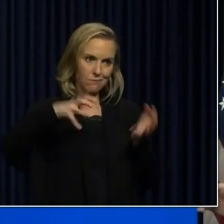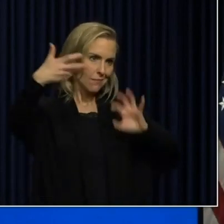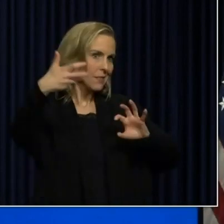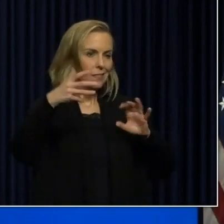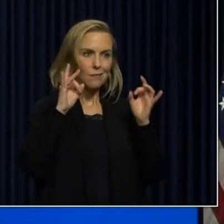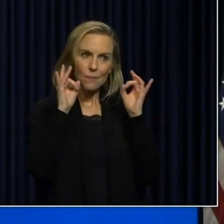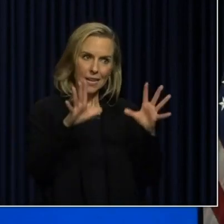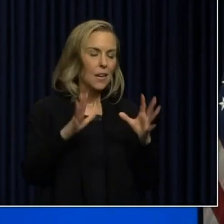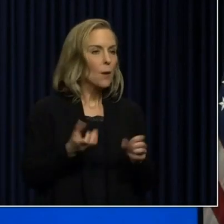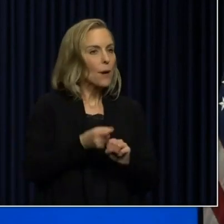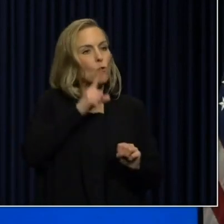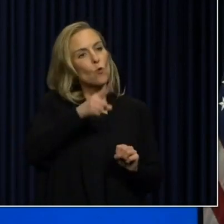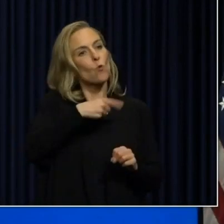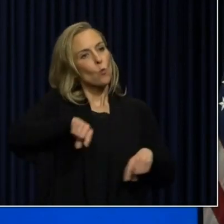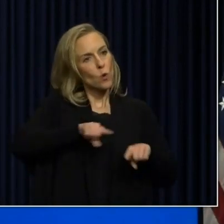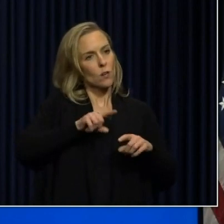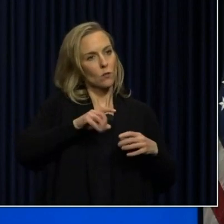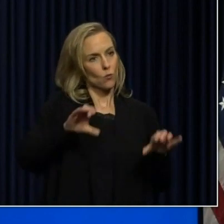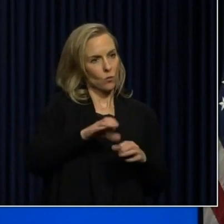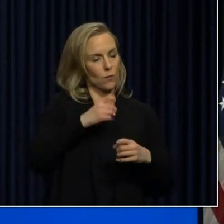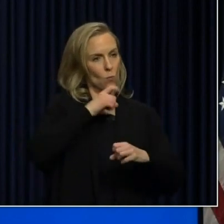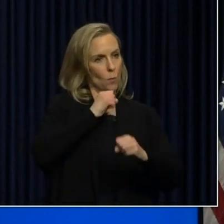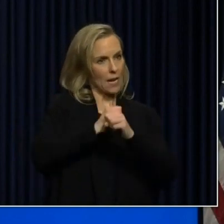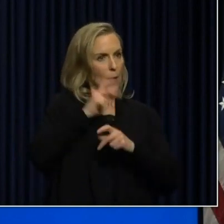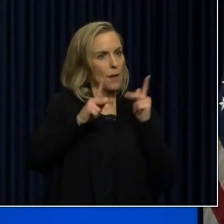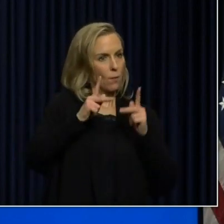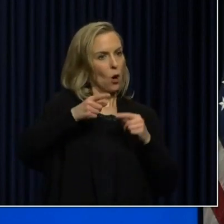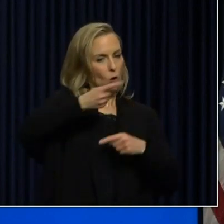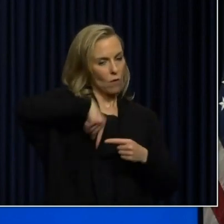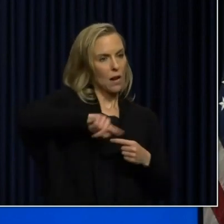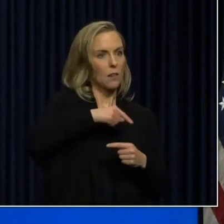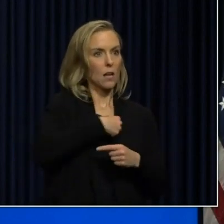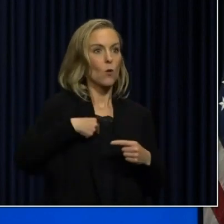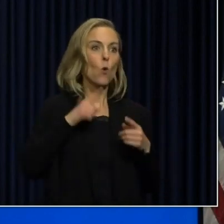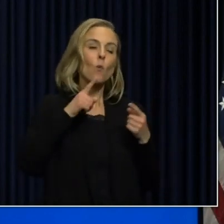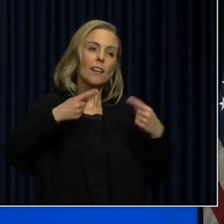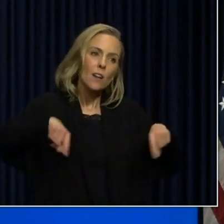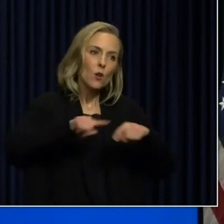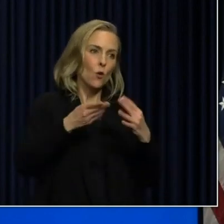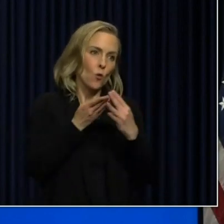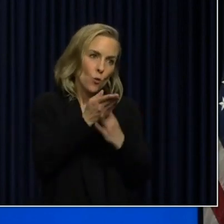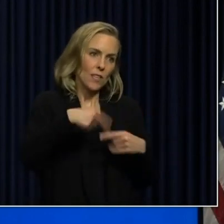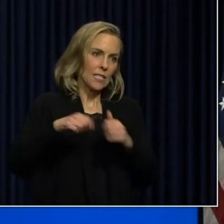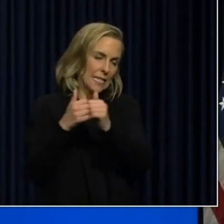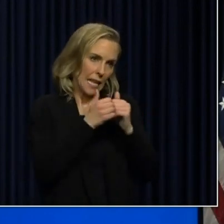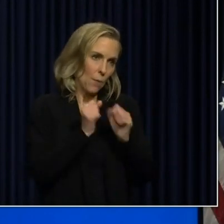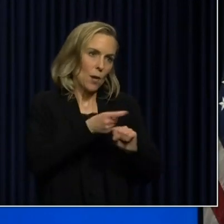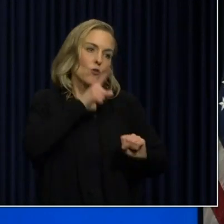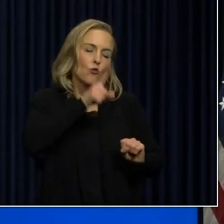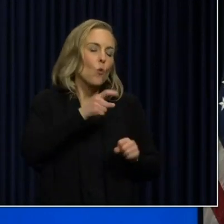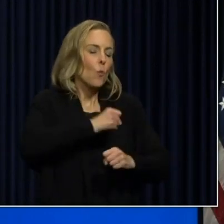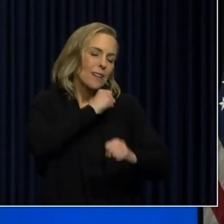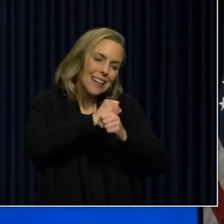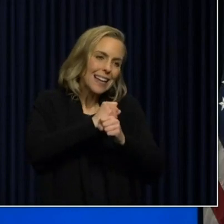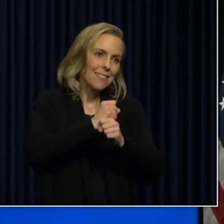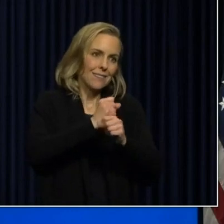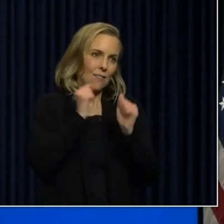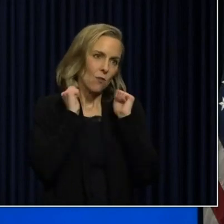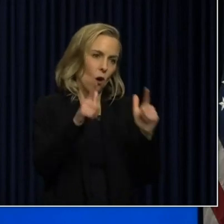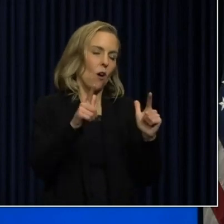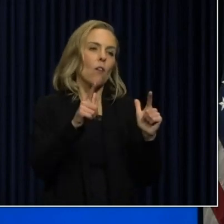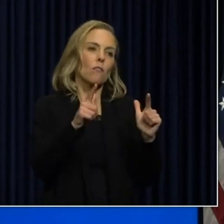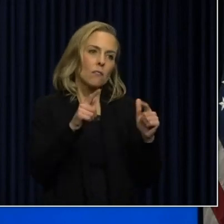what it takes to protect the people around us, because we want to get through this, and we want to get through this together, and we want to protect everybody we